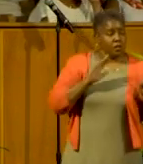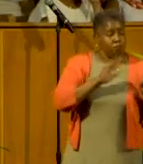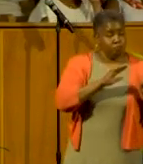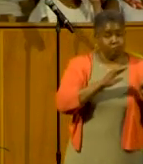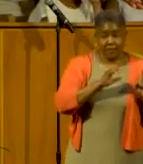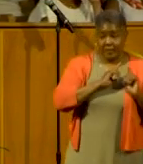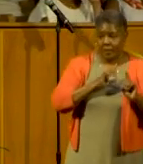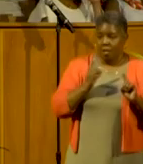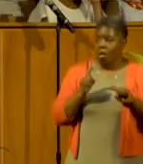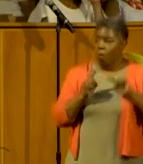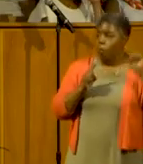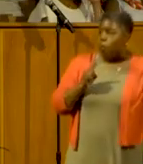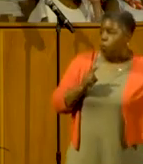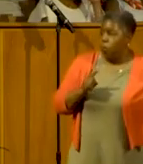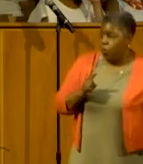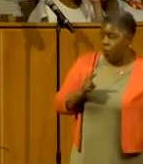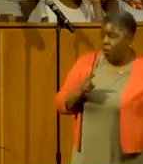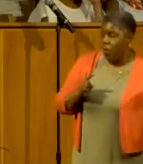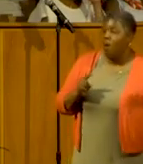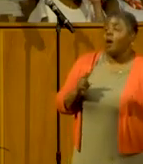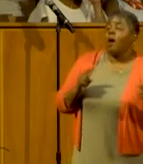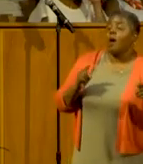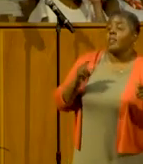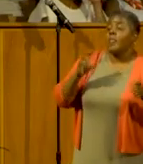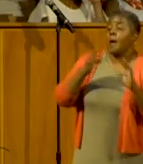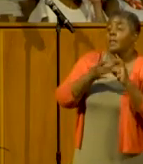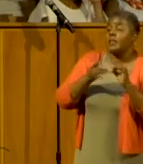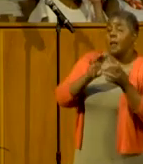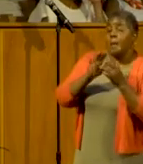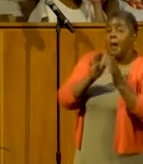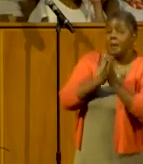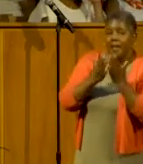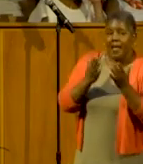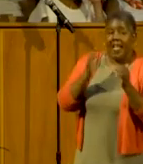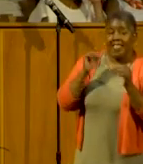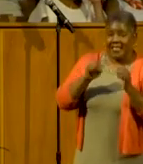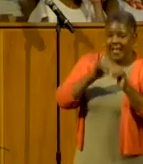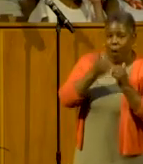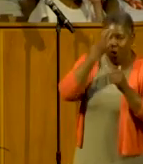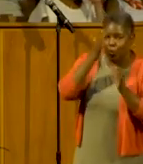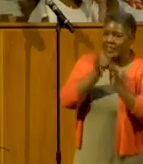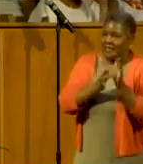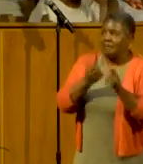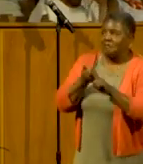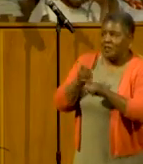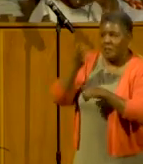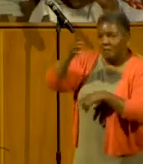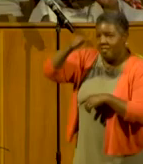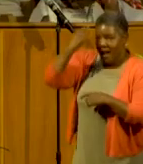other side. The Message Bible translates it this way, and this is how I knew Jesus was black, right here.